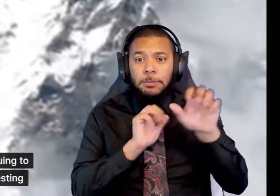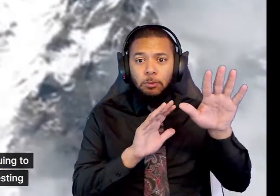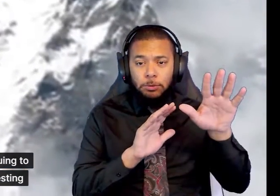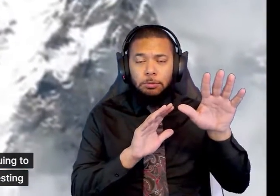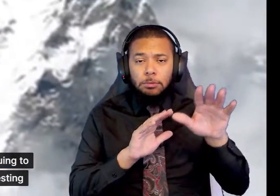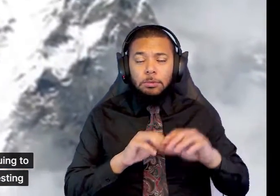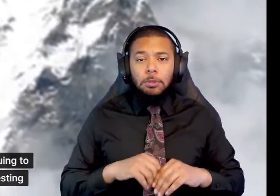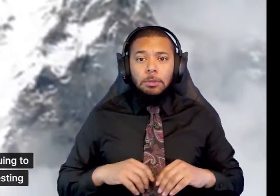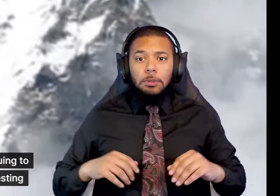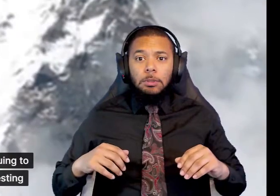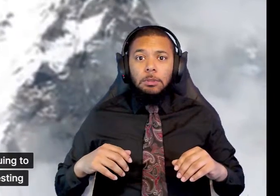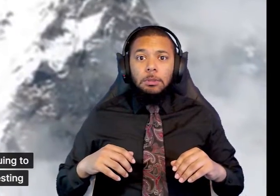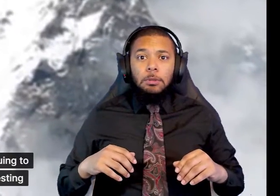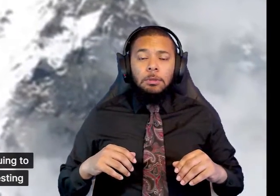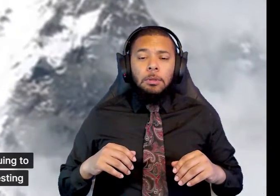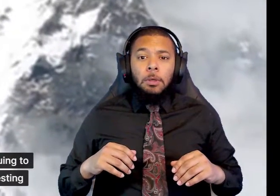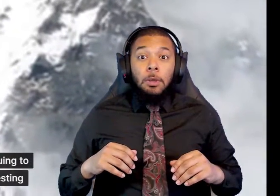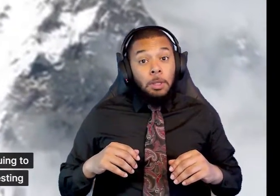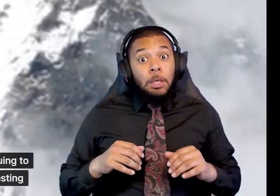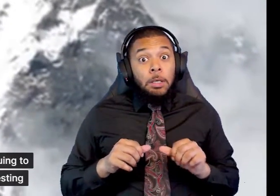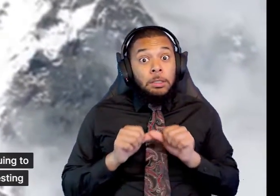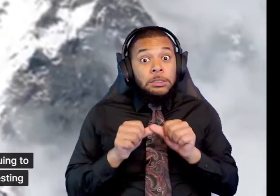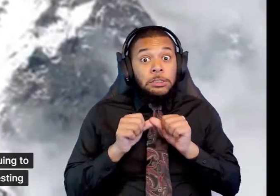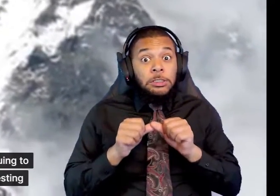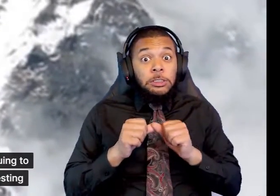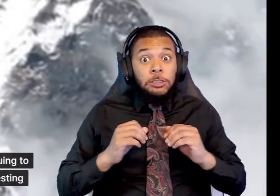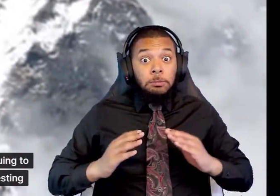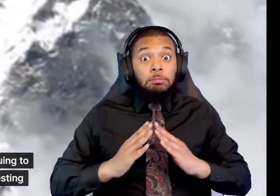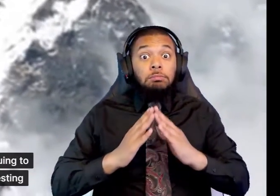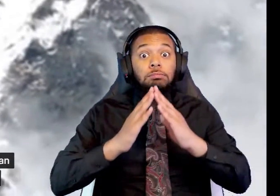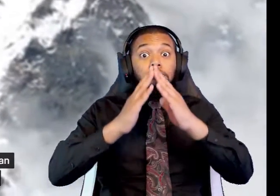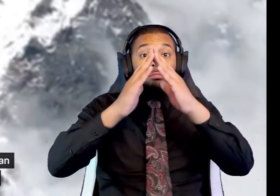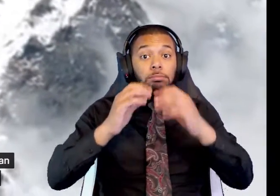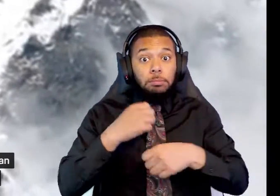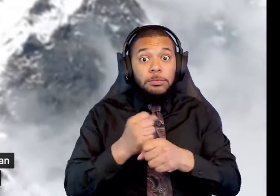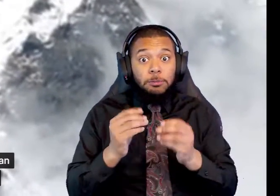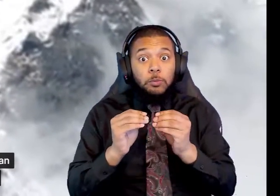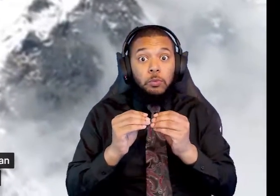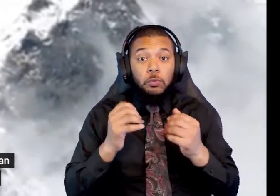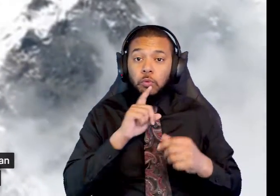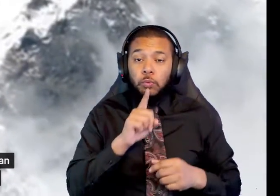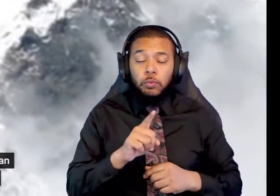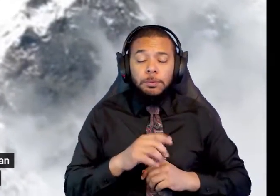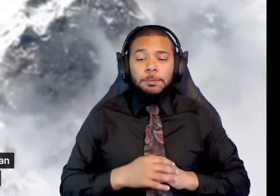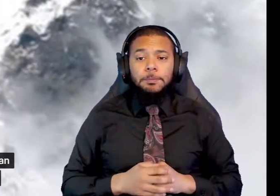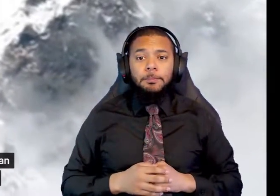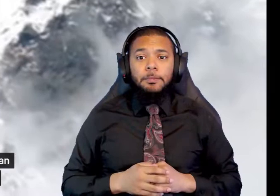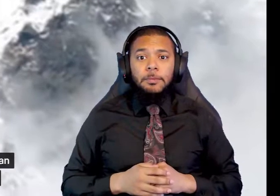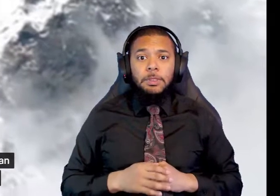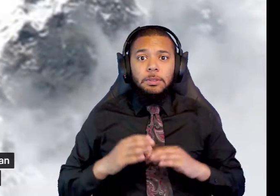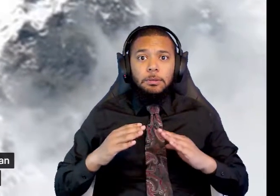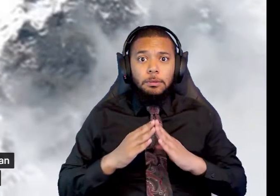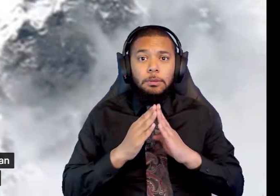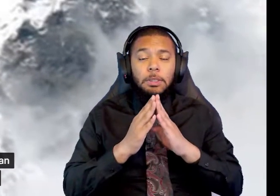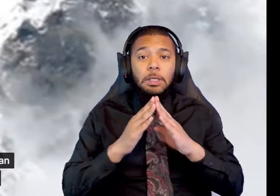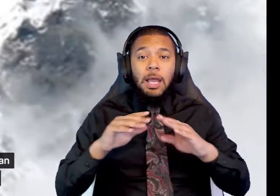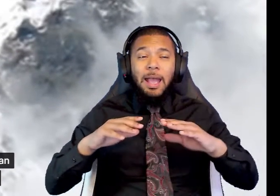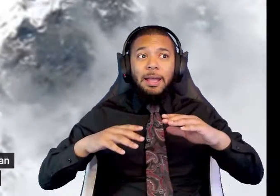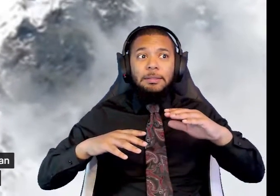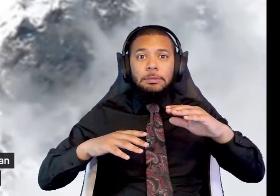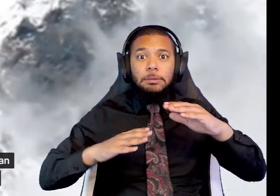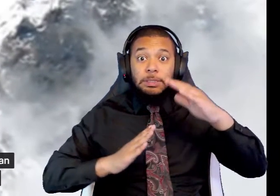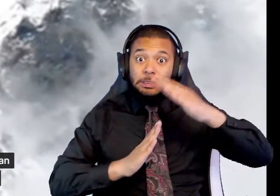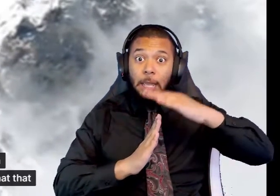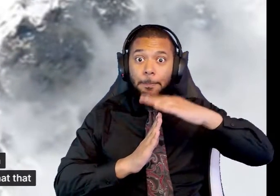are continuing to grow, amazingly. What's very interesting is that at the tops of the Himalayan mountains, you